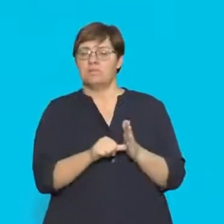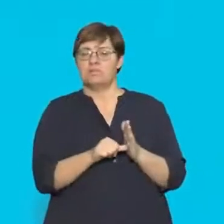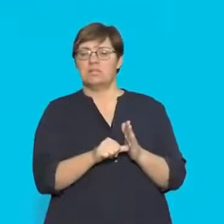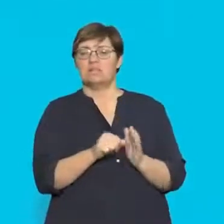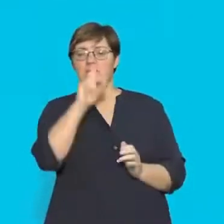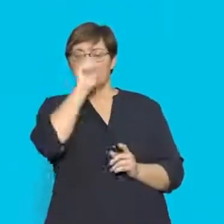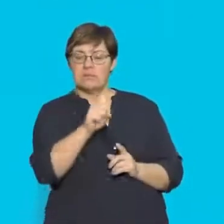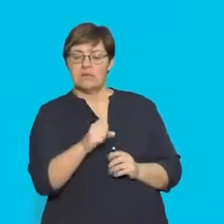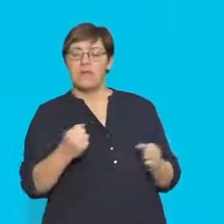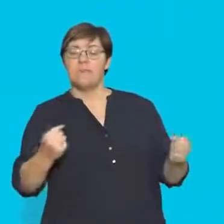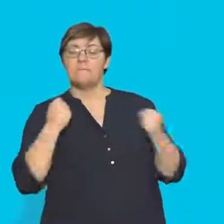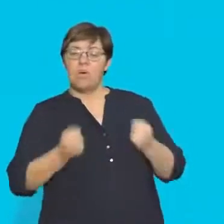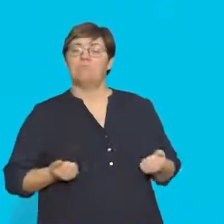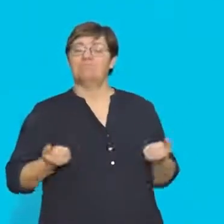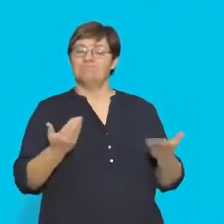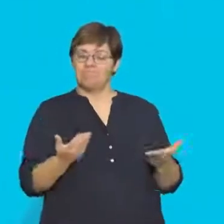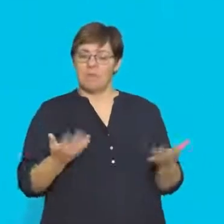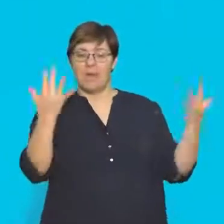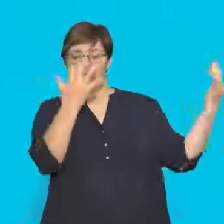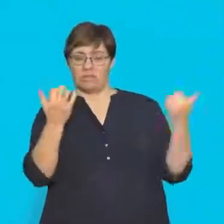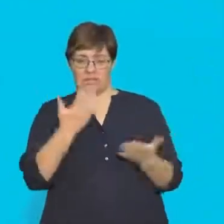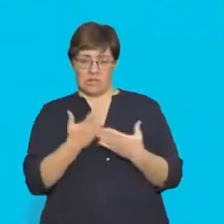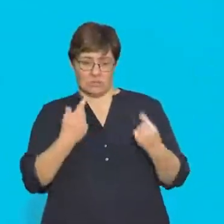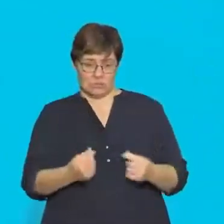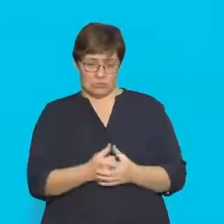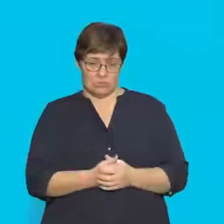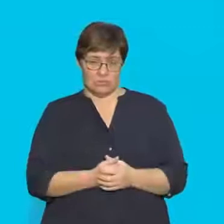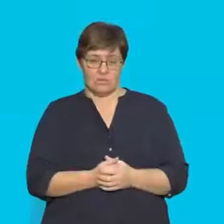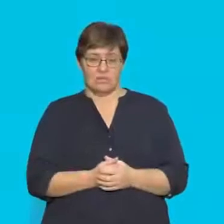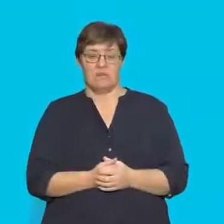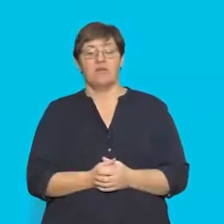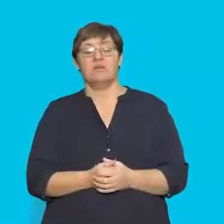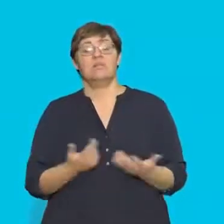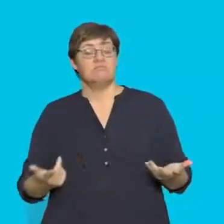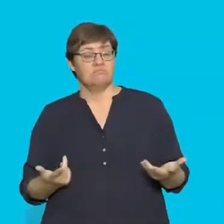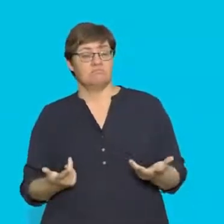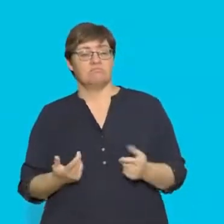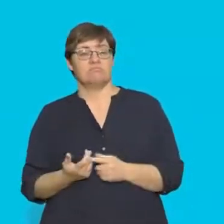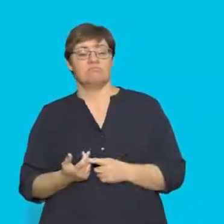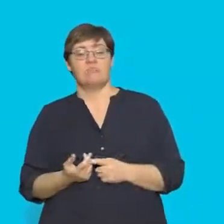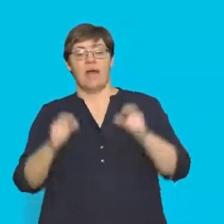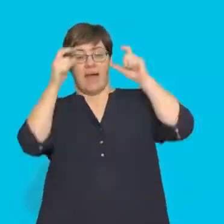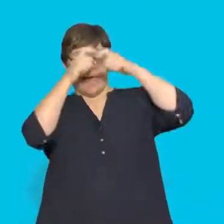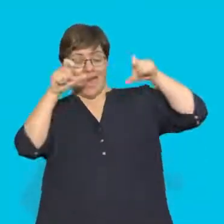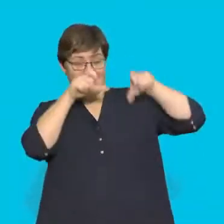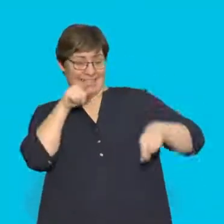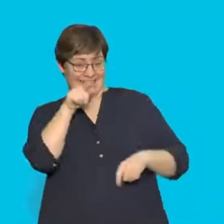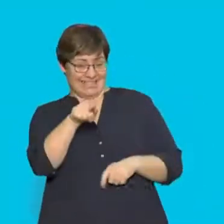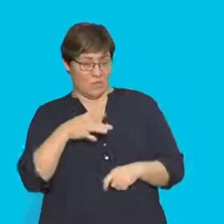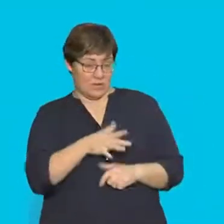that power gives us a way to do some calculations, further calculations. And so I just want to highlight this for